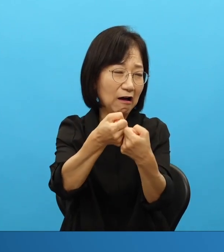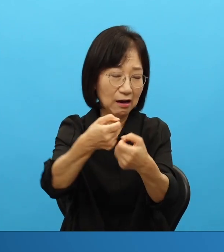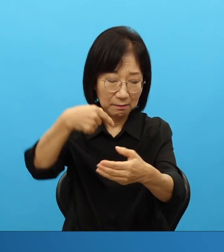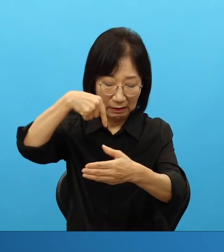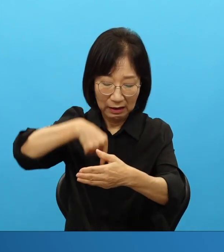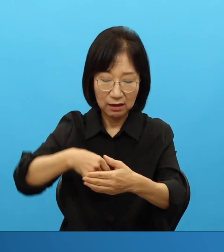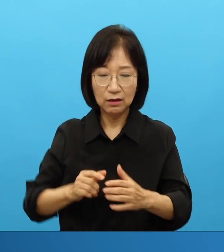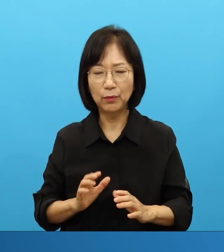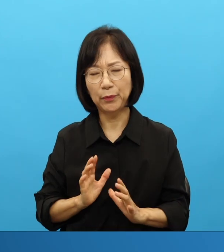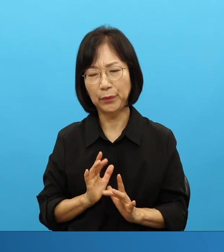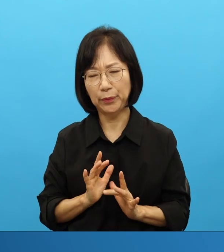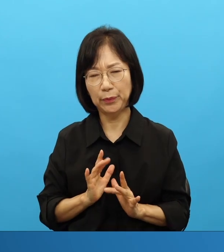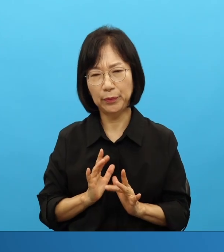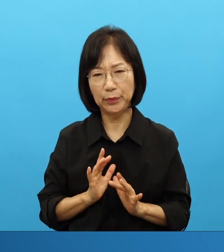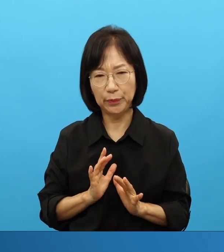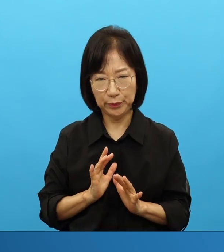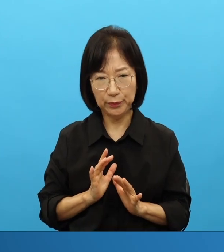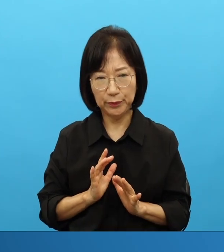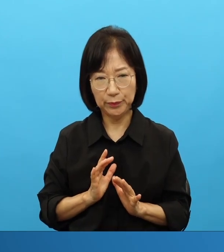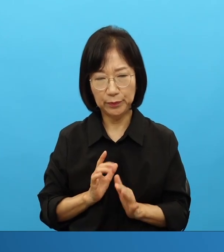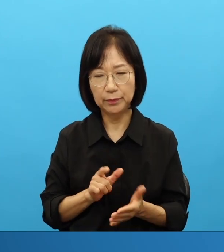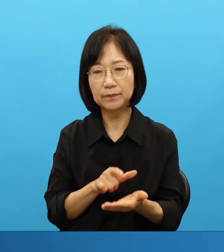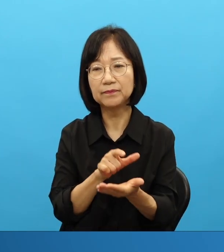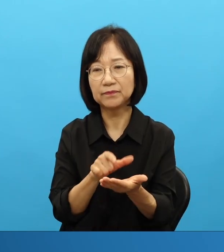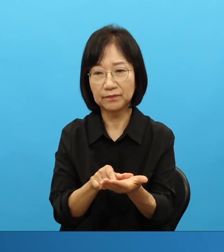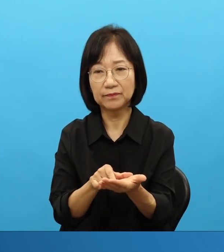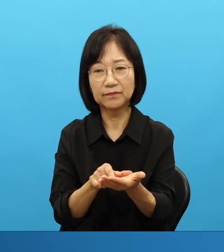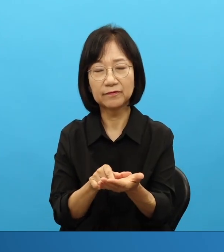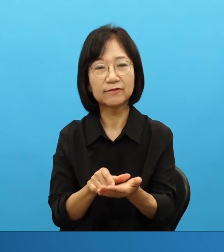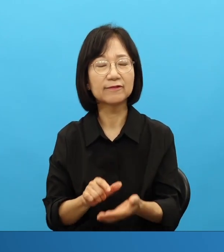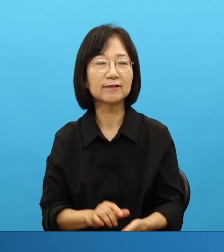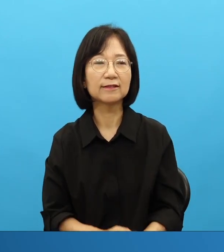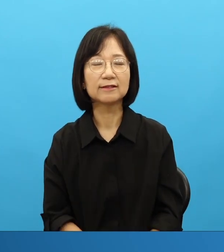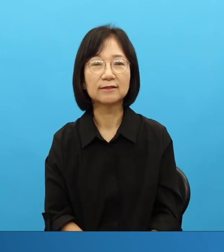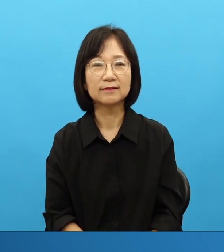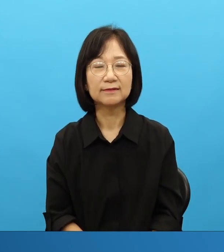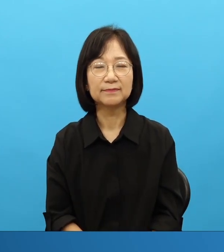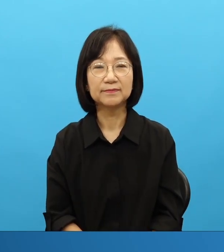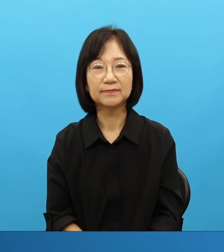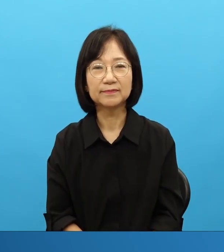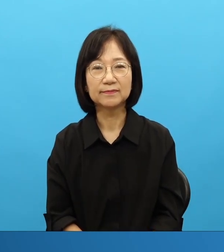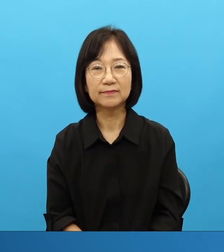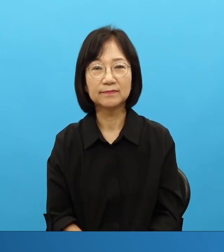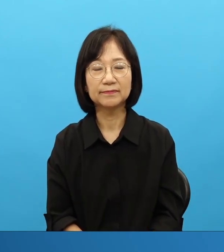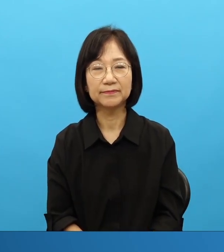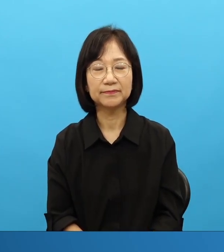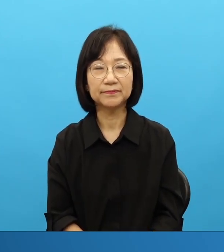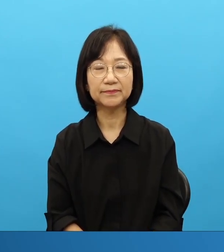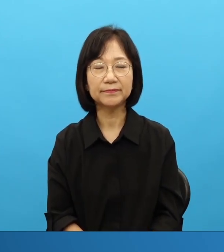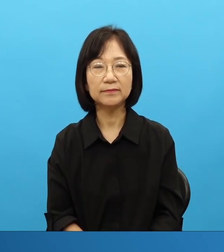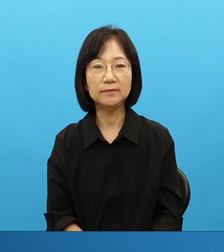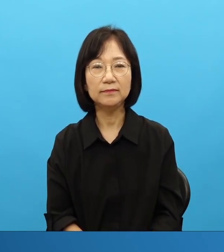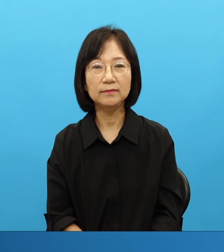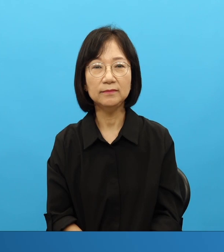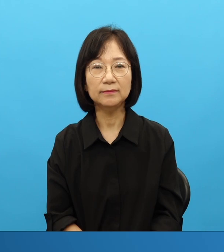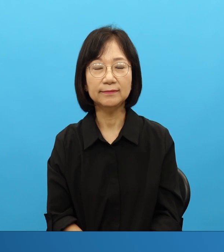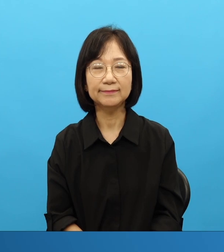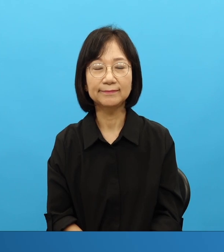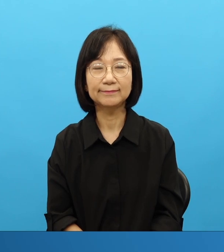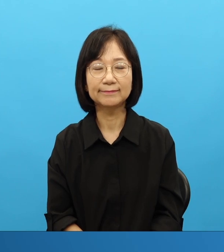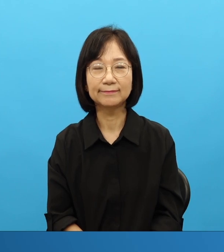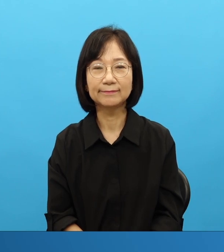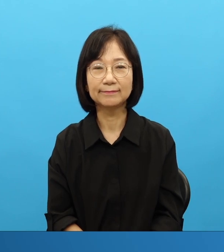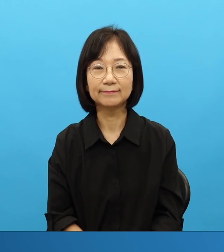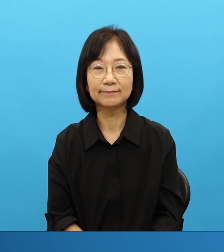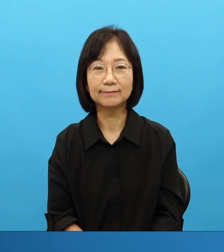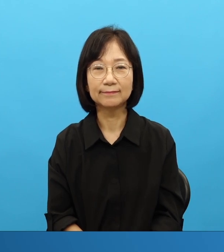says in verse 5, For when we came into Macedonia, we had no rest, but we were harassed at every turn, conflicts on the outside, fears within.